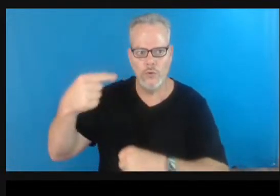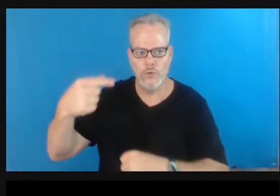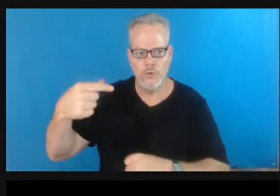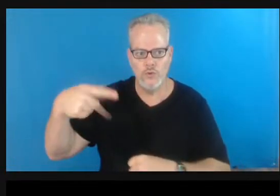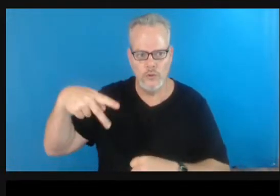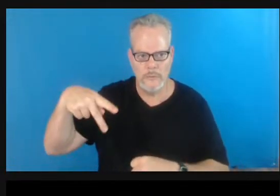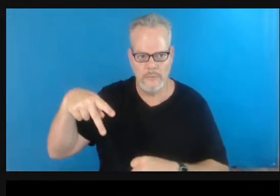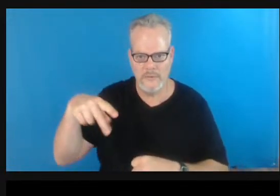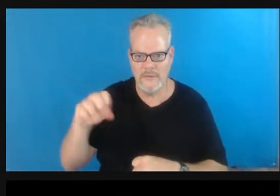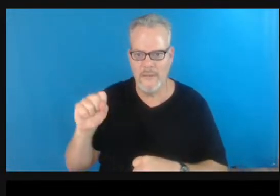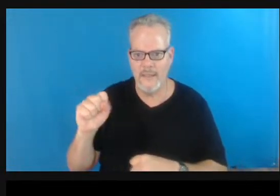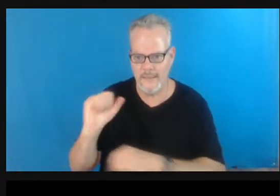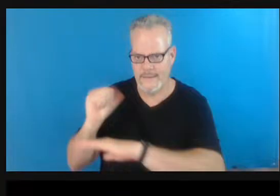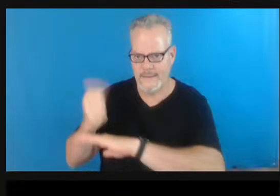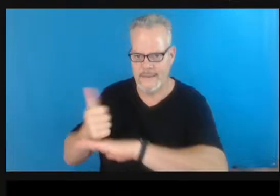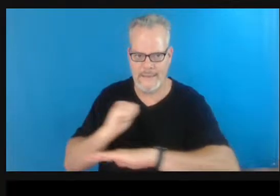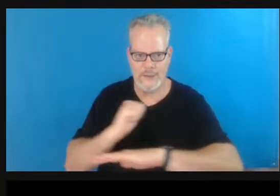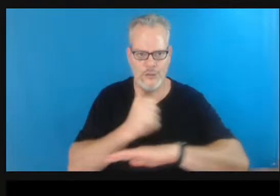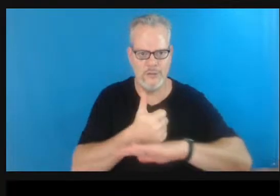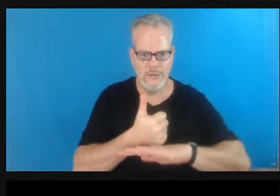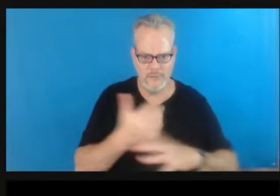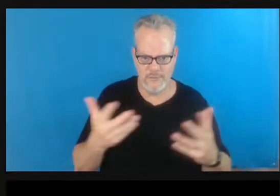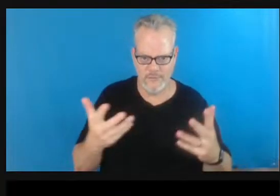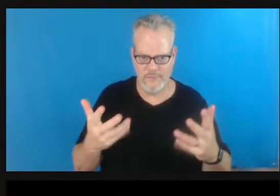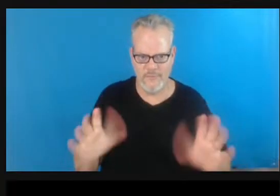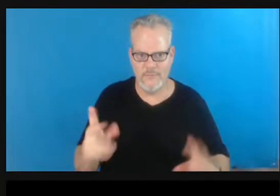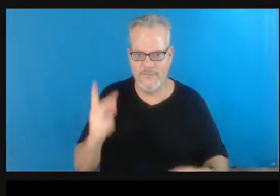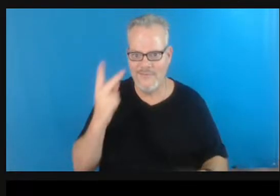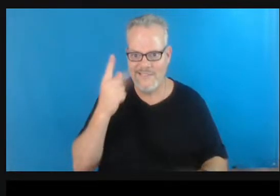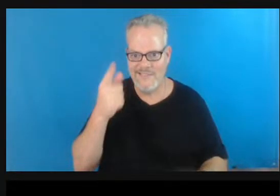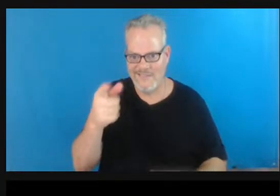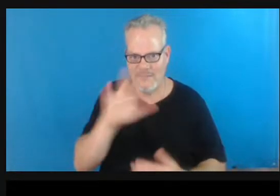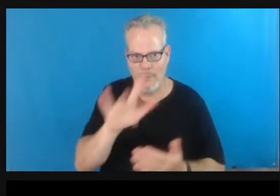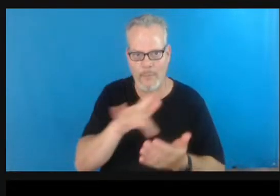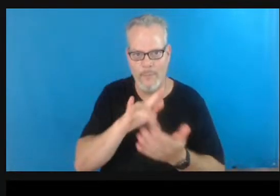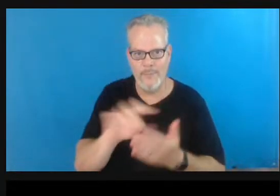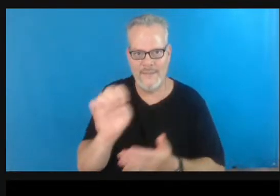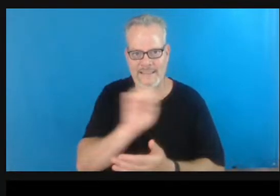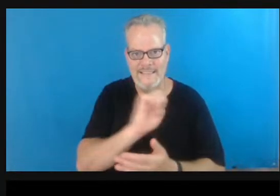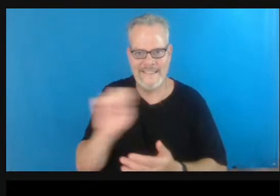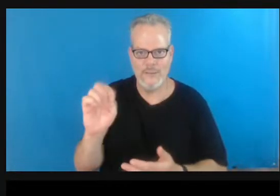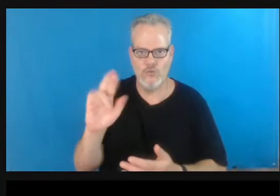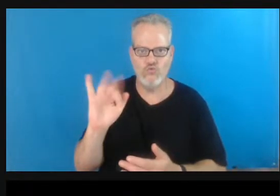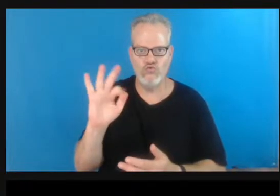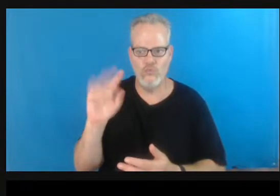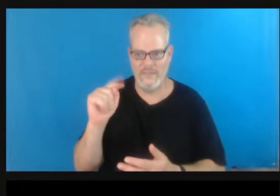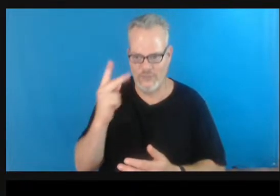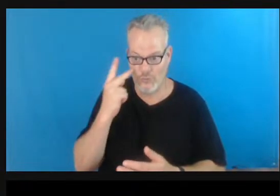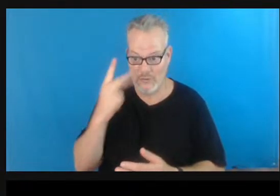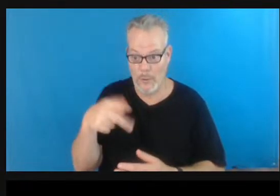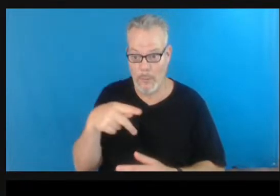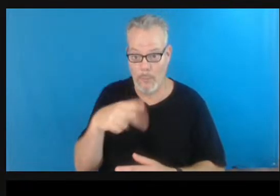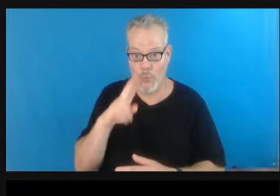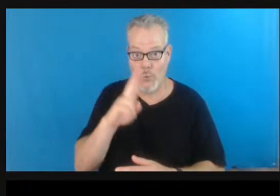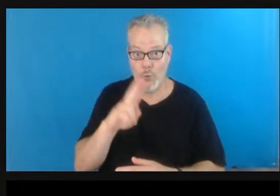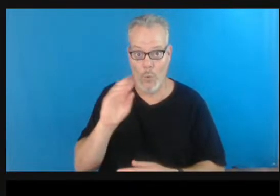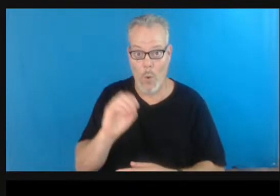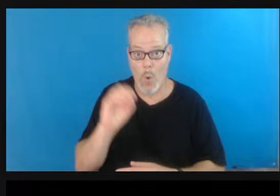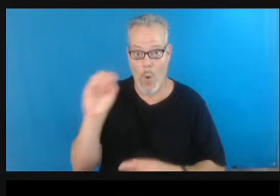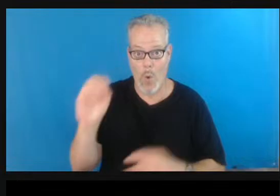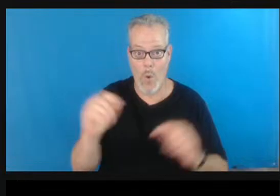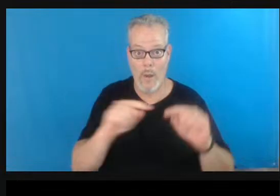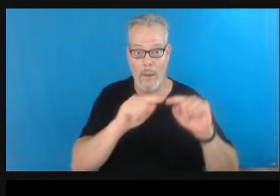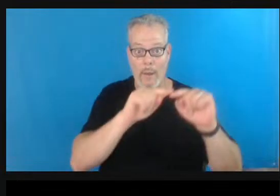stations that we have. So there is one on the Middle East Rift here, and you can see that Pu'o'o is actually decreasing in